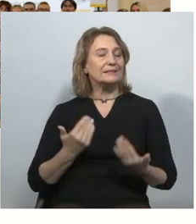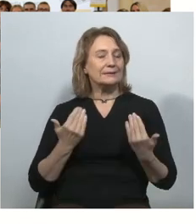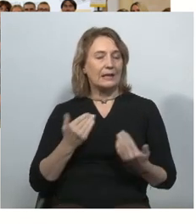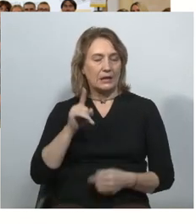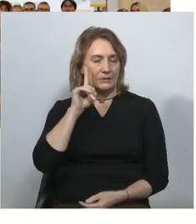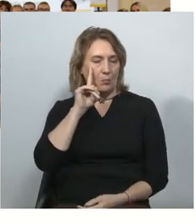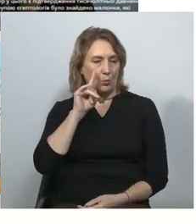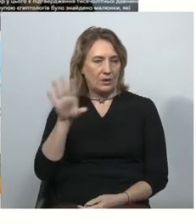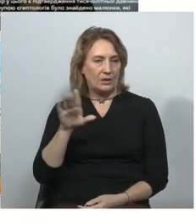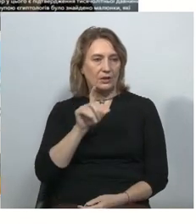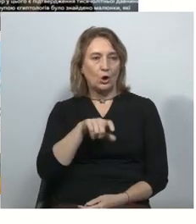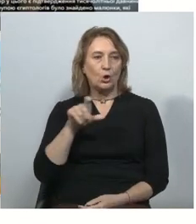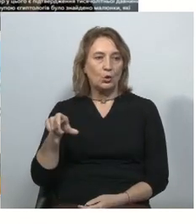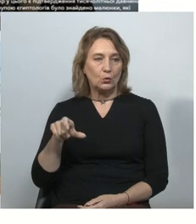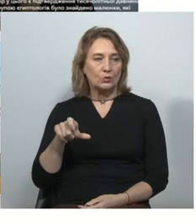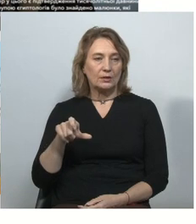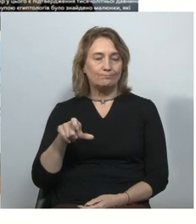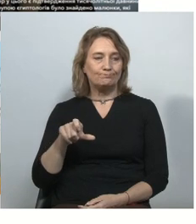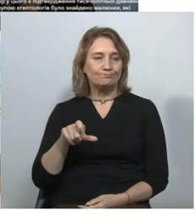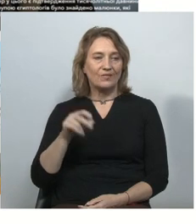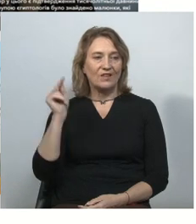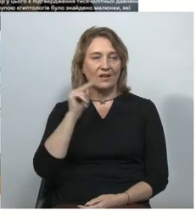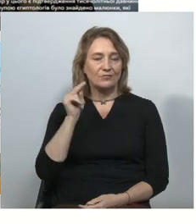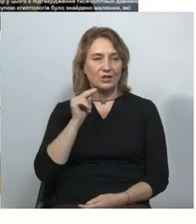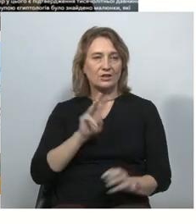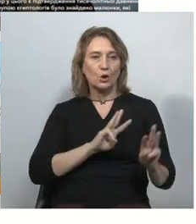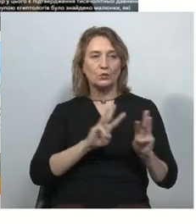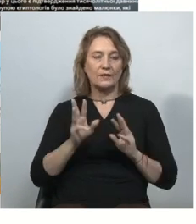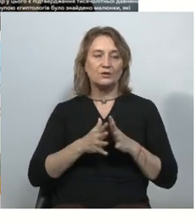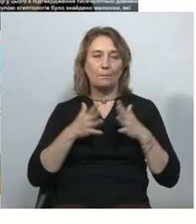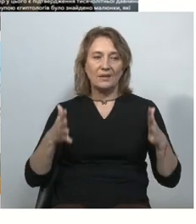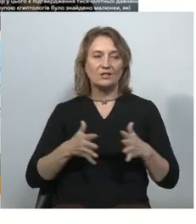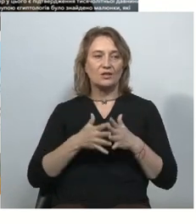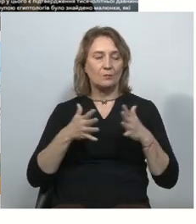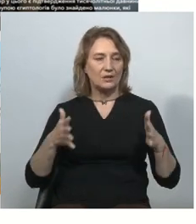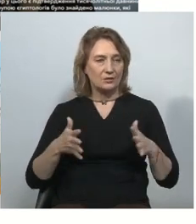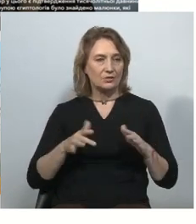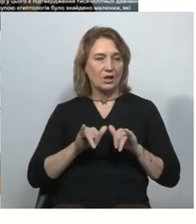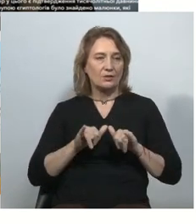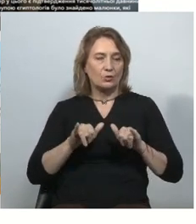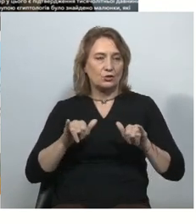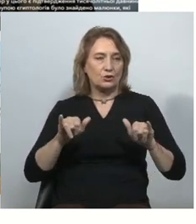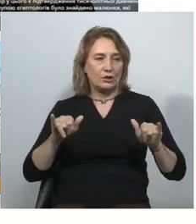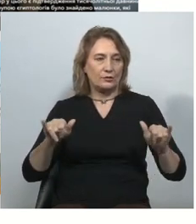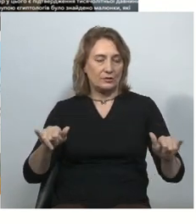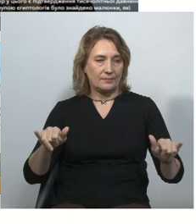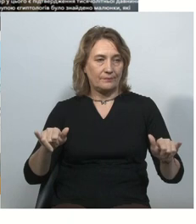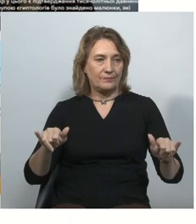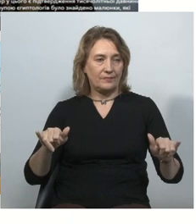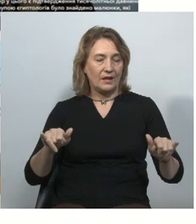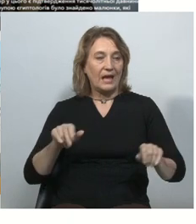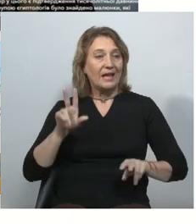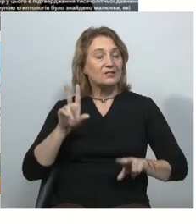This is quite popular now, because people love learning something